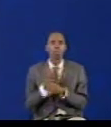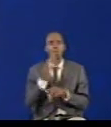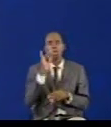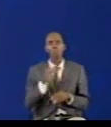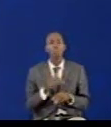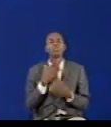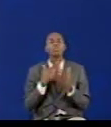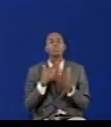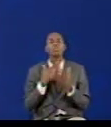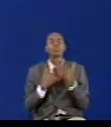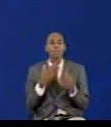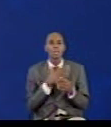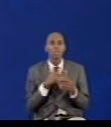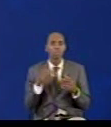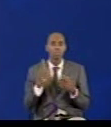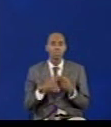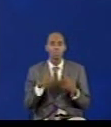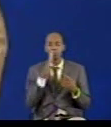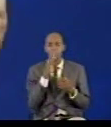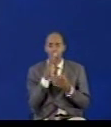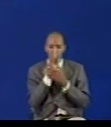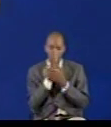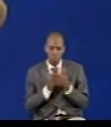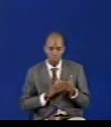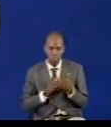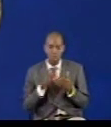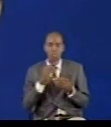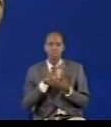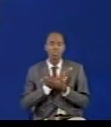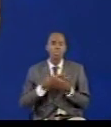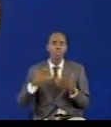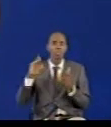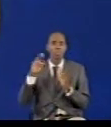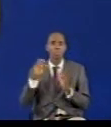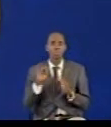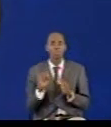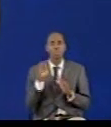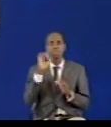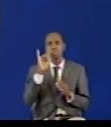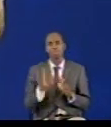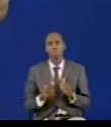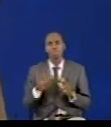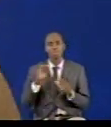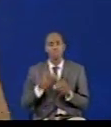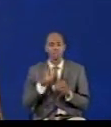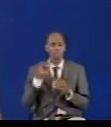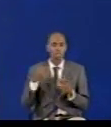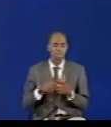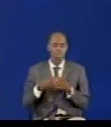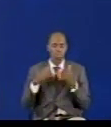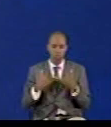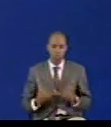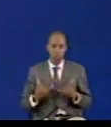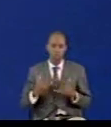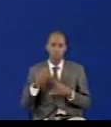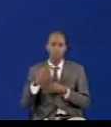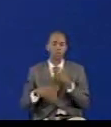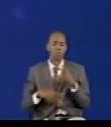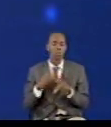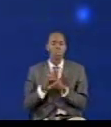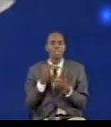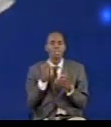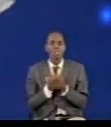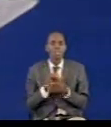live soberly, righteously, and godly in this present world, that grace